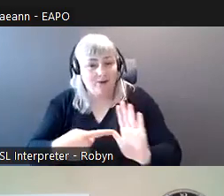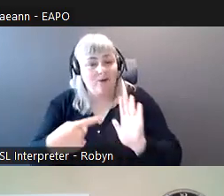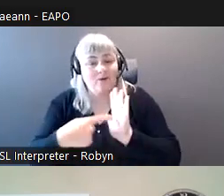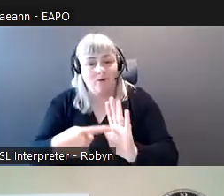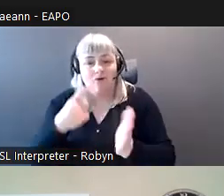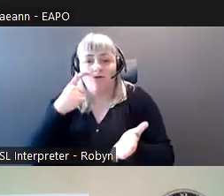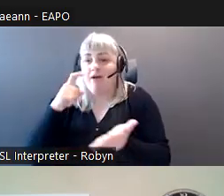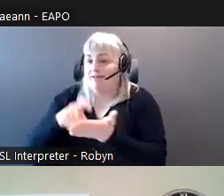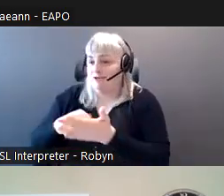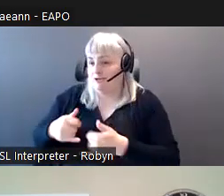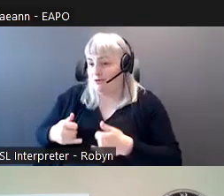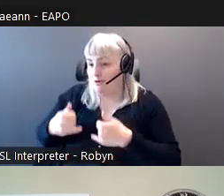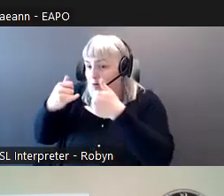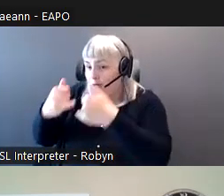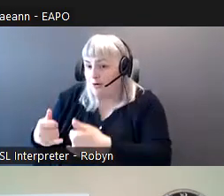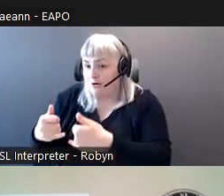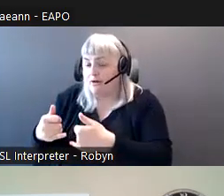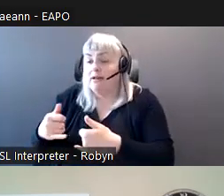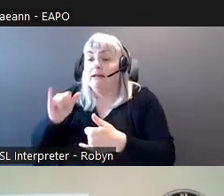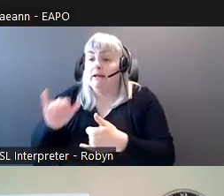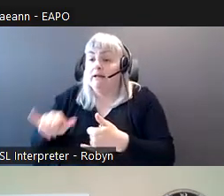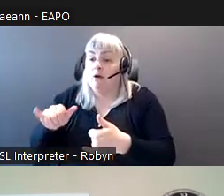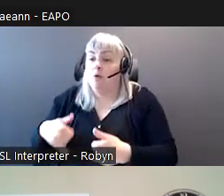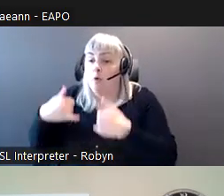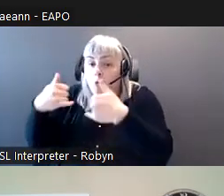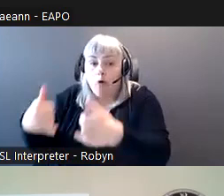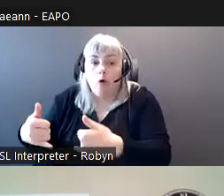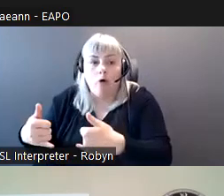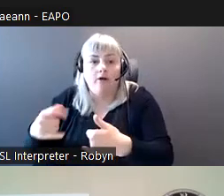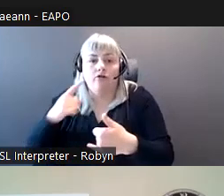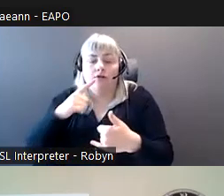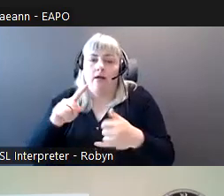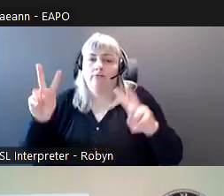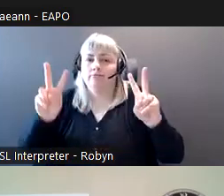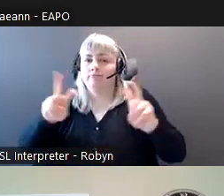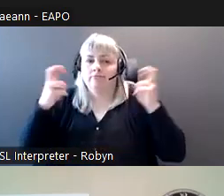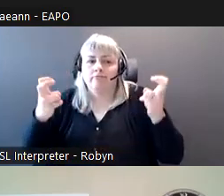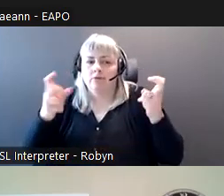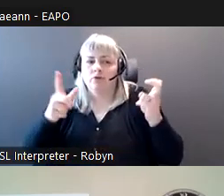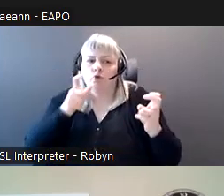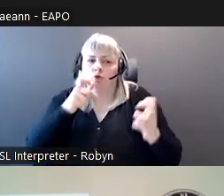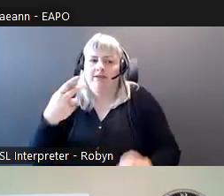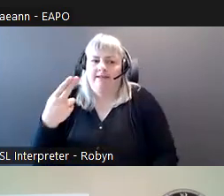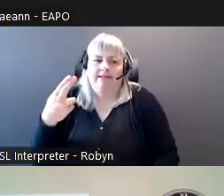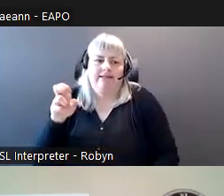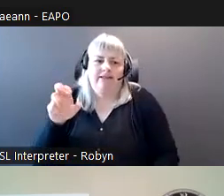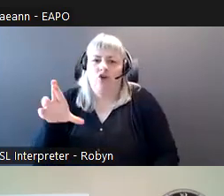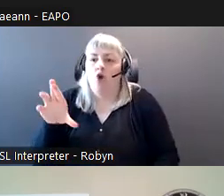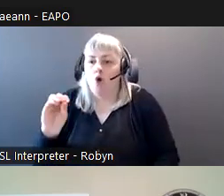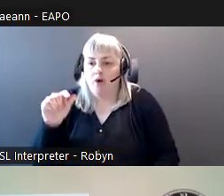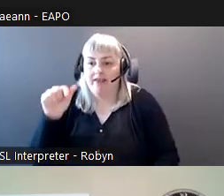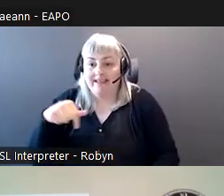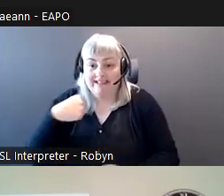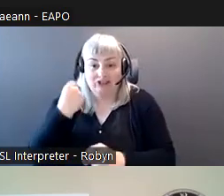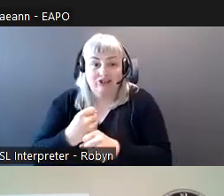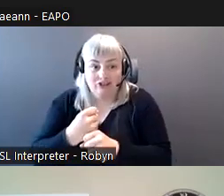recognition award, really revolving around those unsung heroes. And this year, I